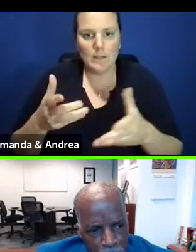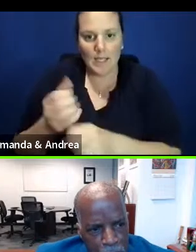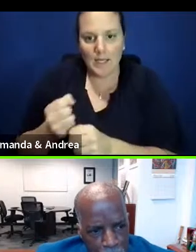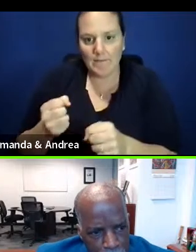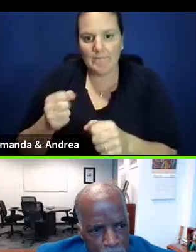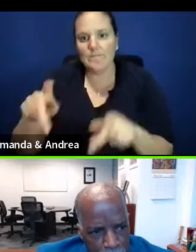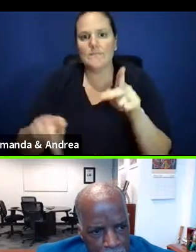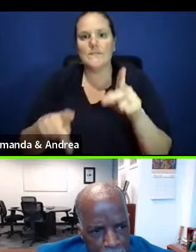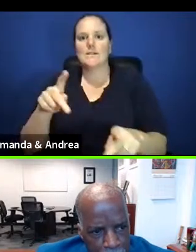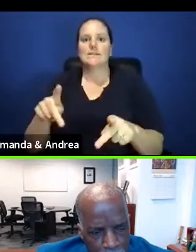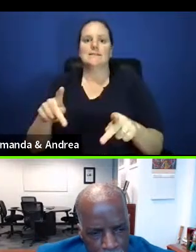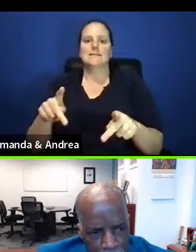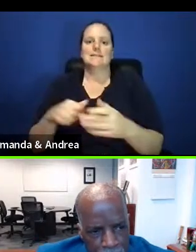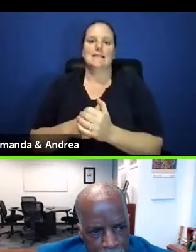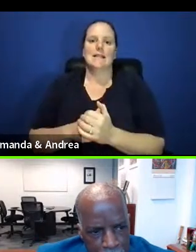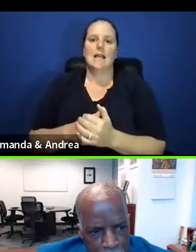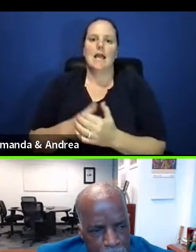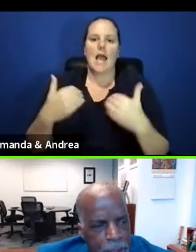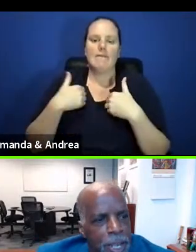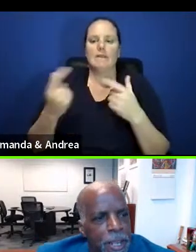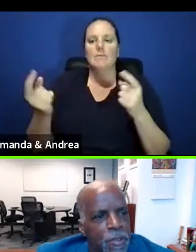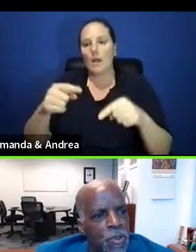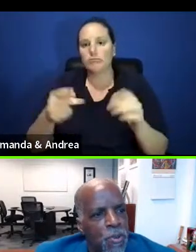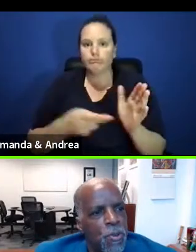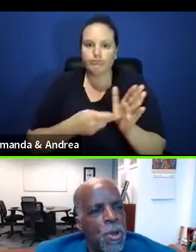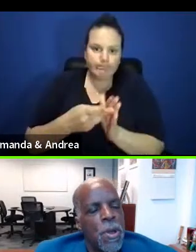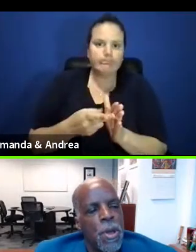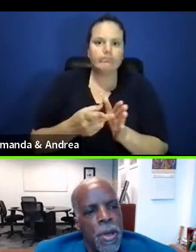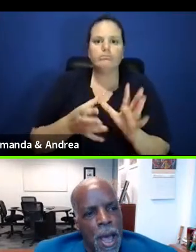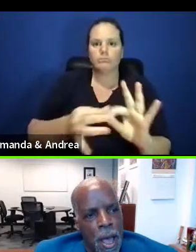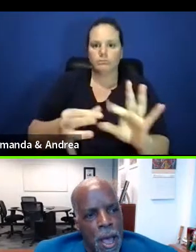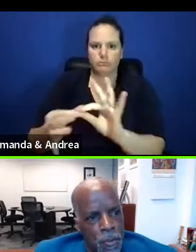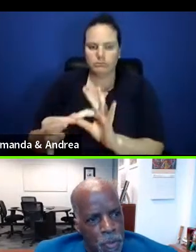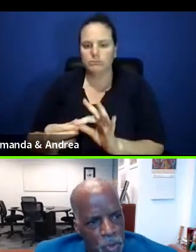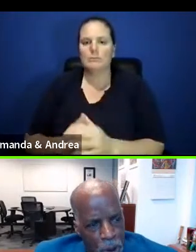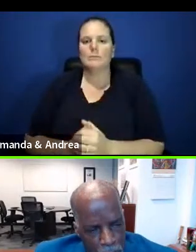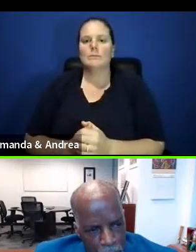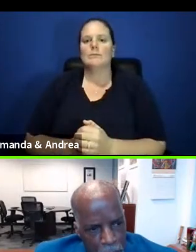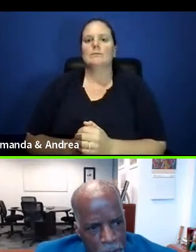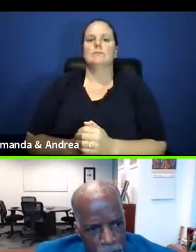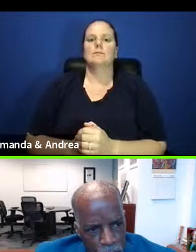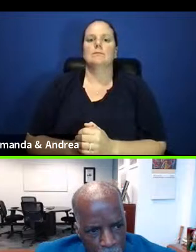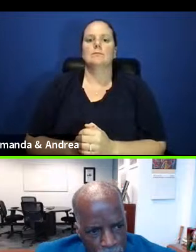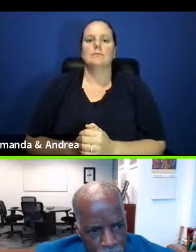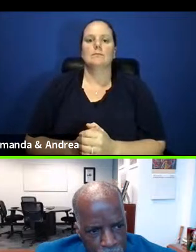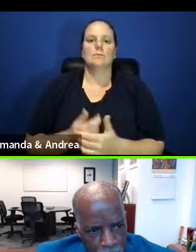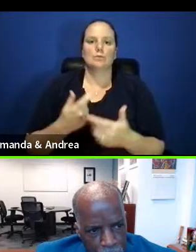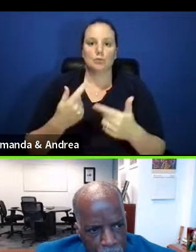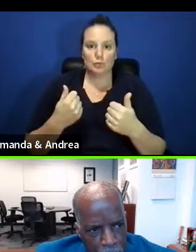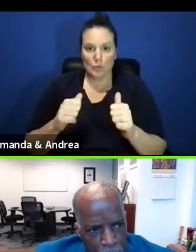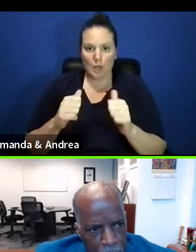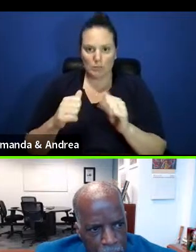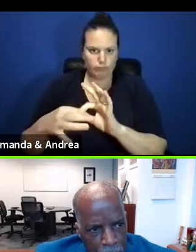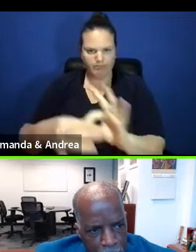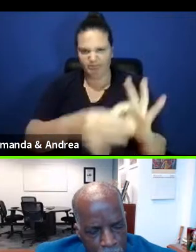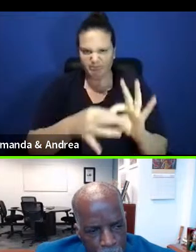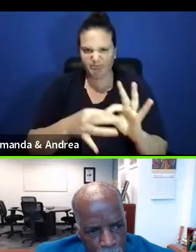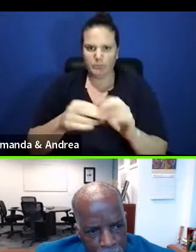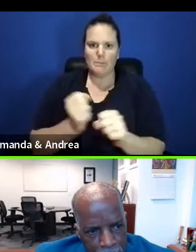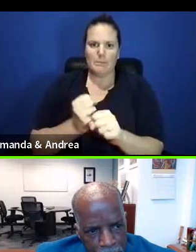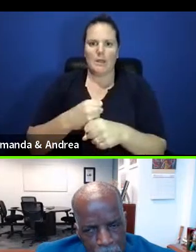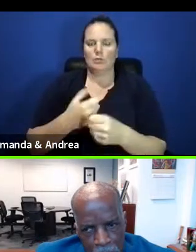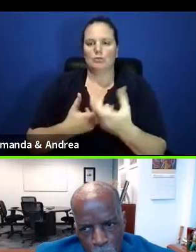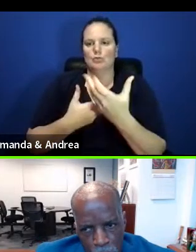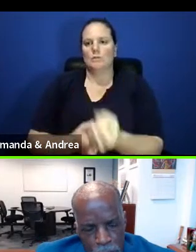having them come to the table in an authentic way, is to start creating trust. And